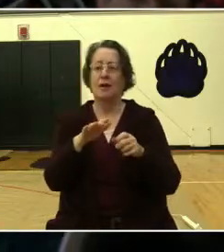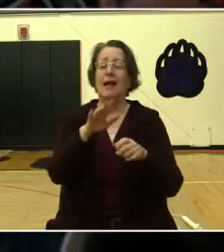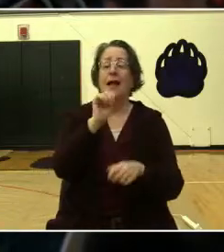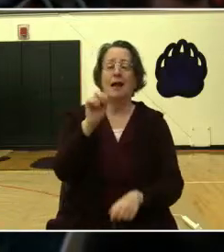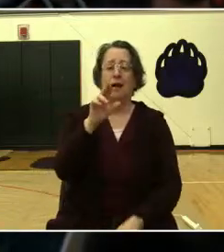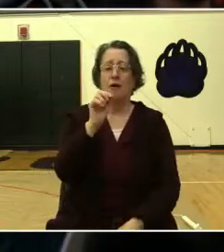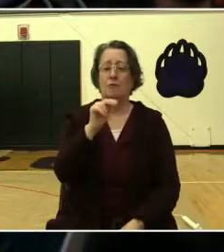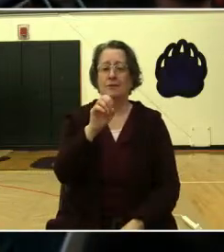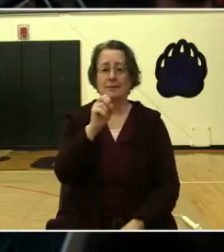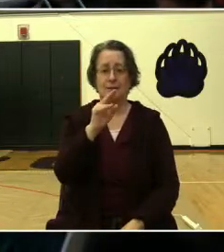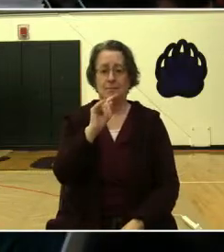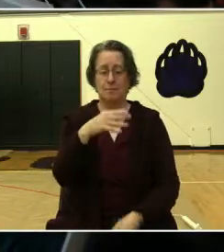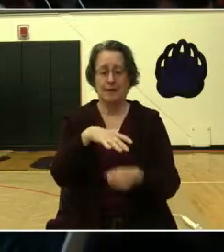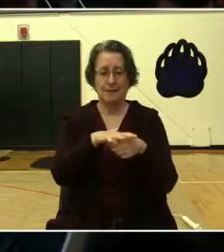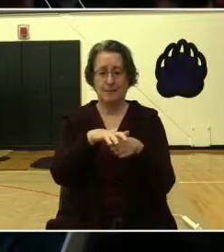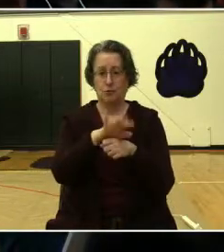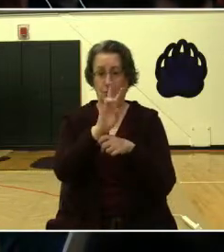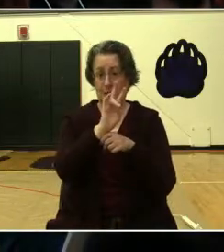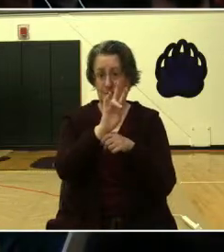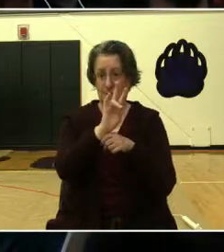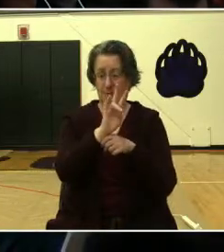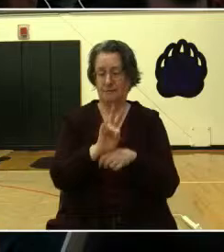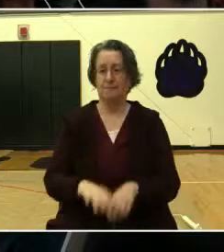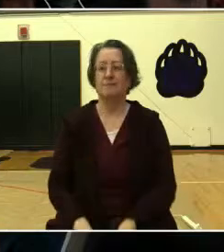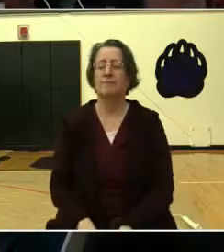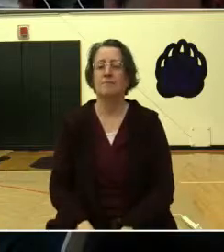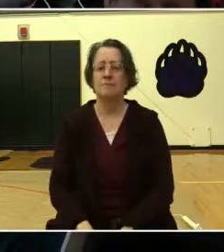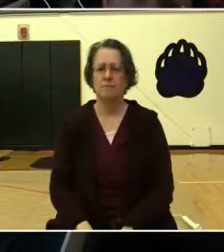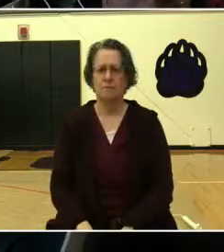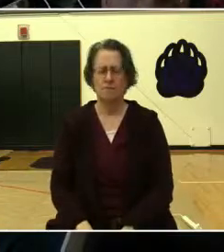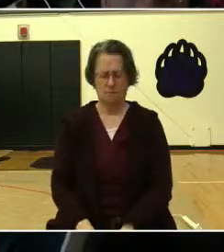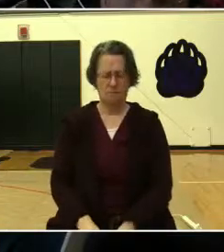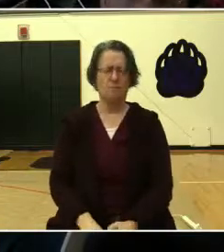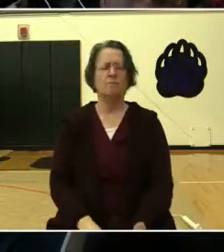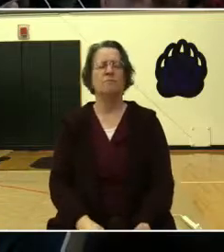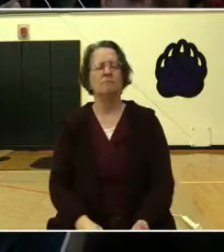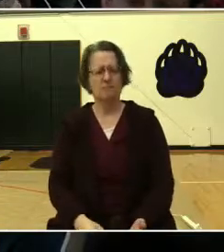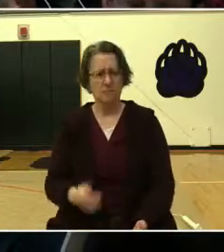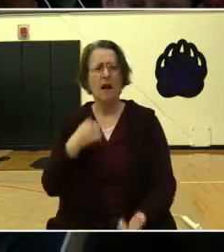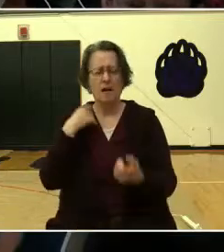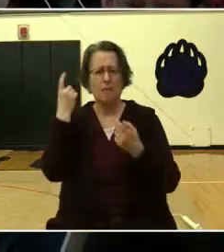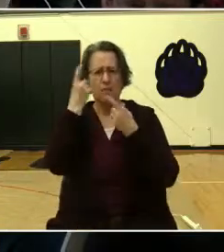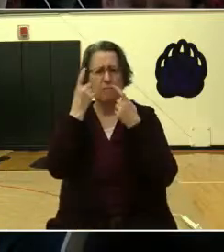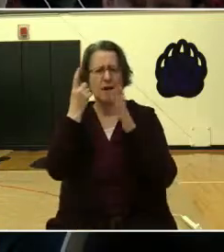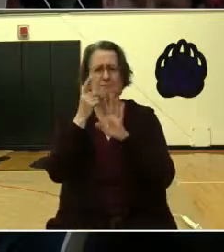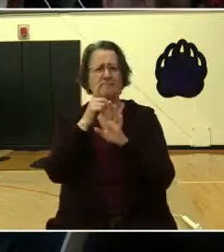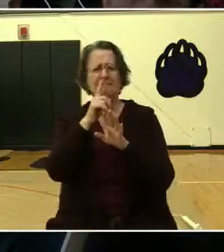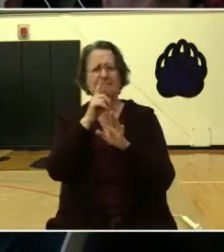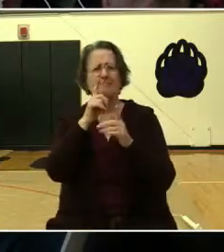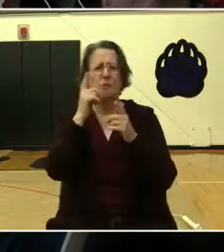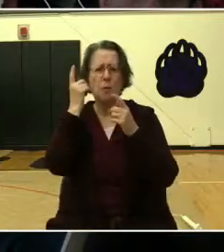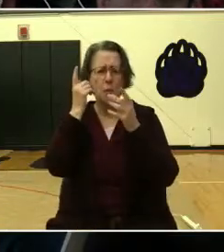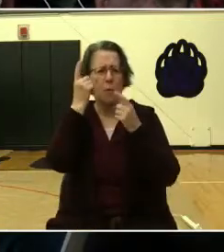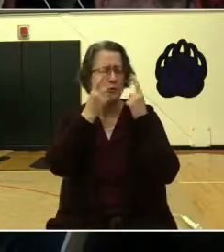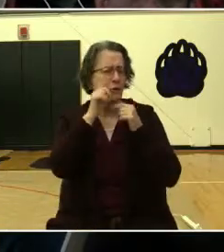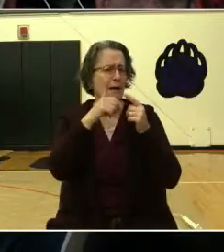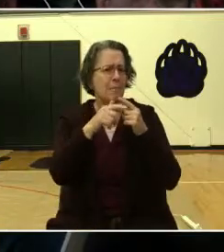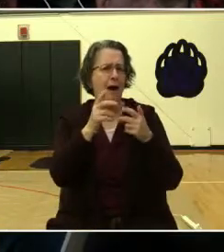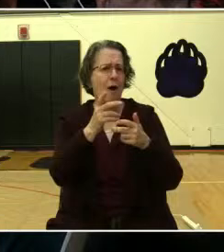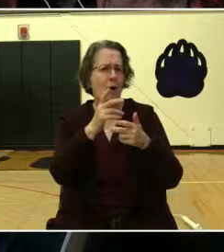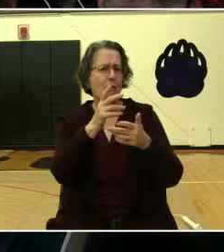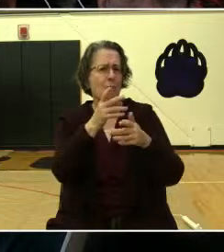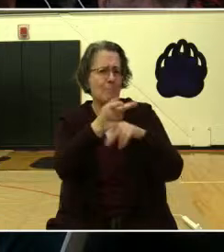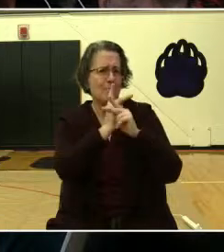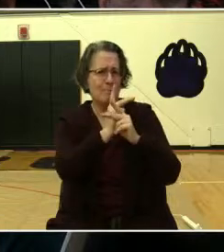my questions aren't really pertaining to approving the bond but I had questions about the project itself